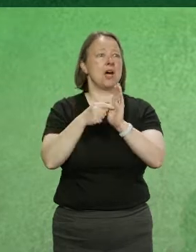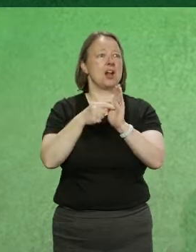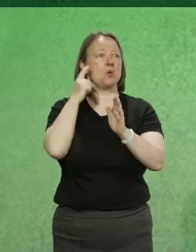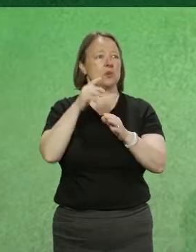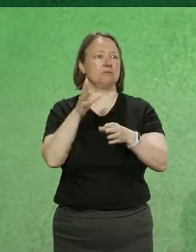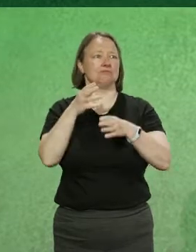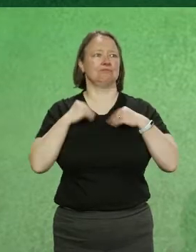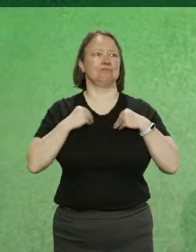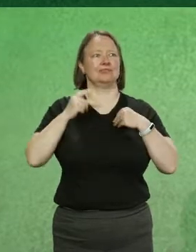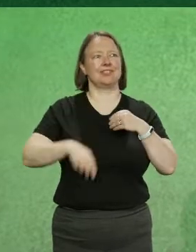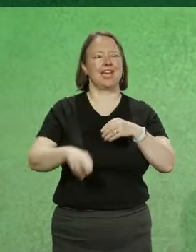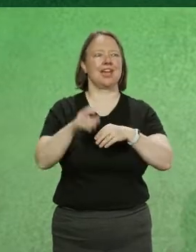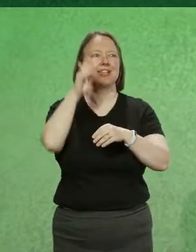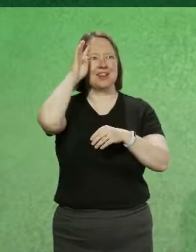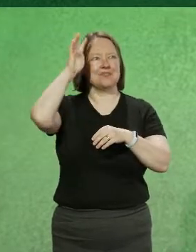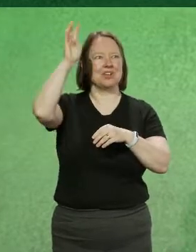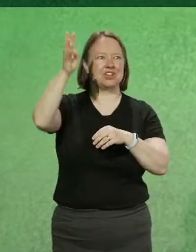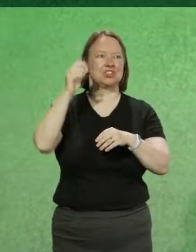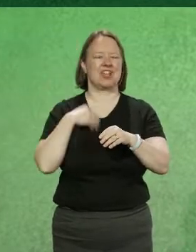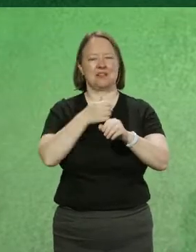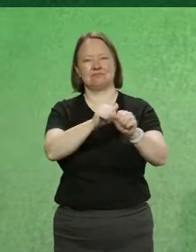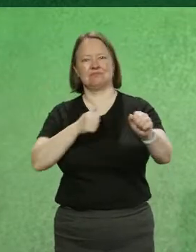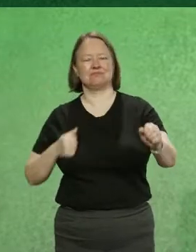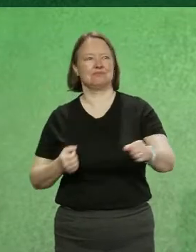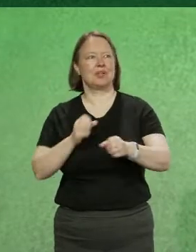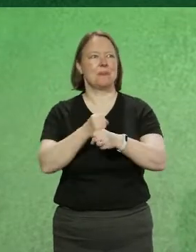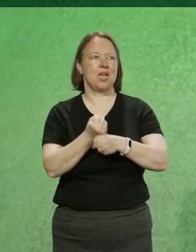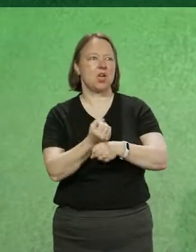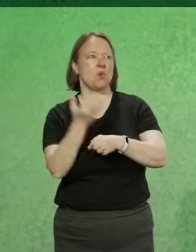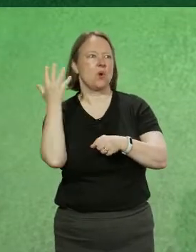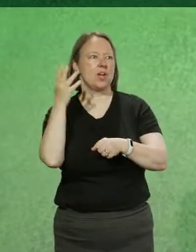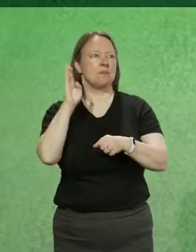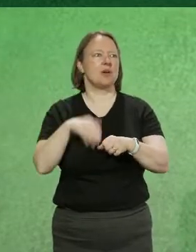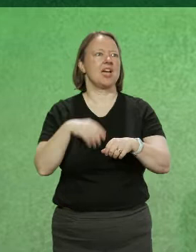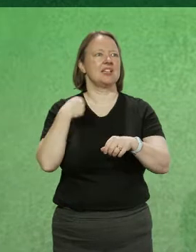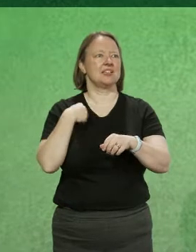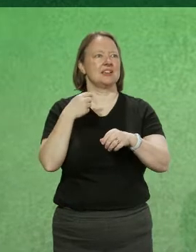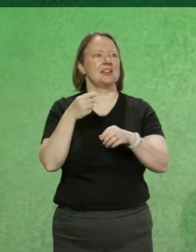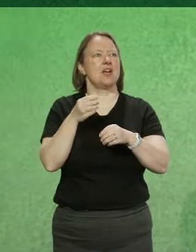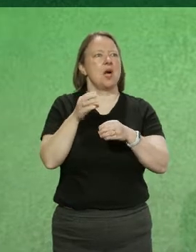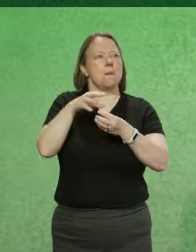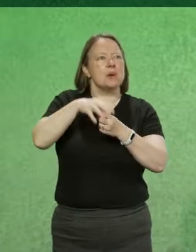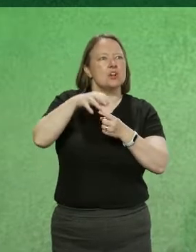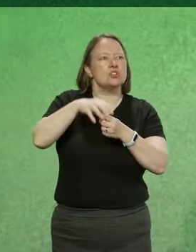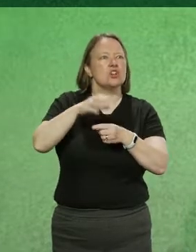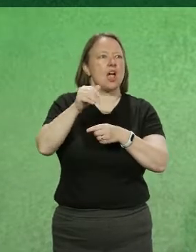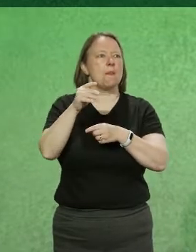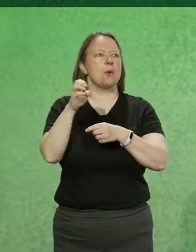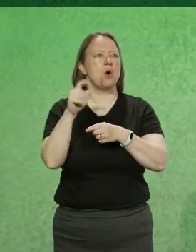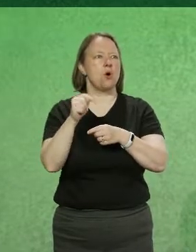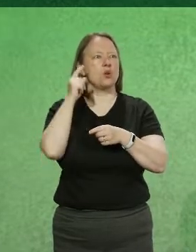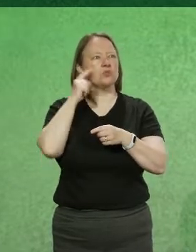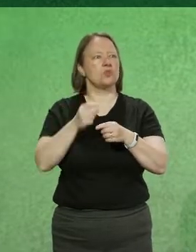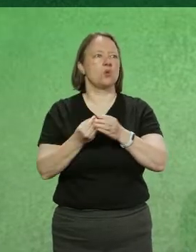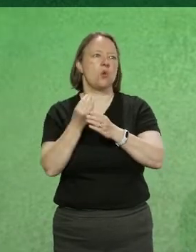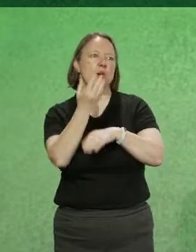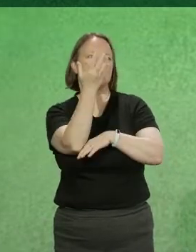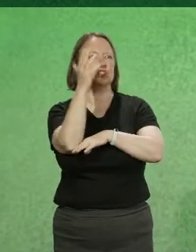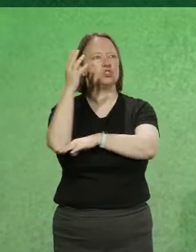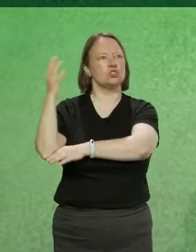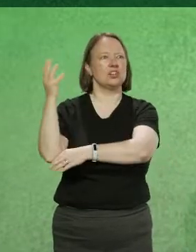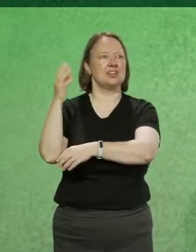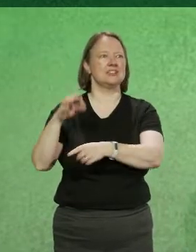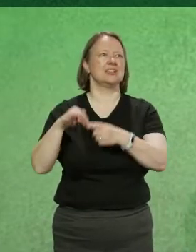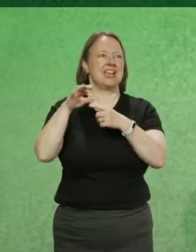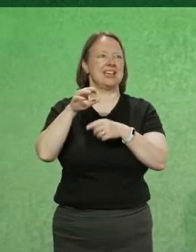the spent mushroom compost in continuous use for planting of trees and ornamental plants, specifically